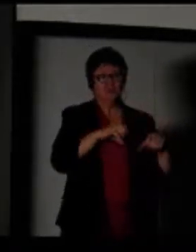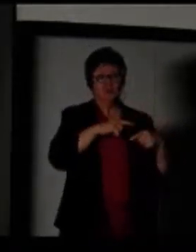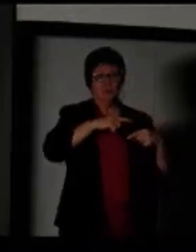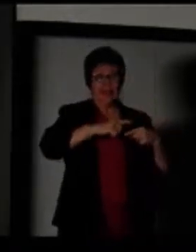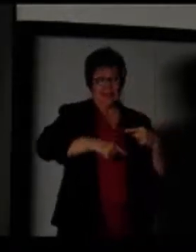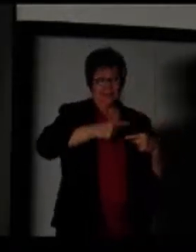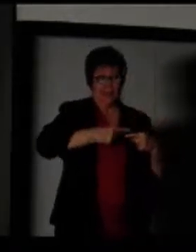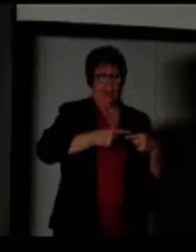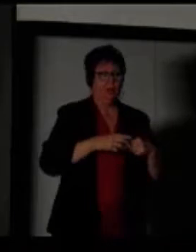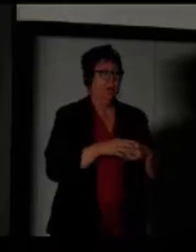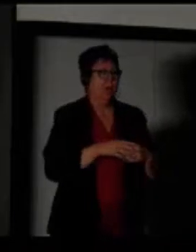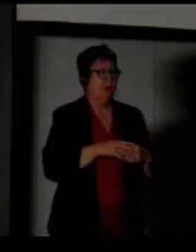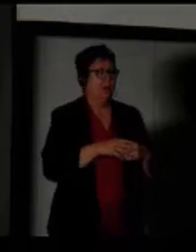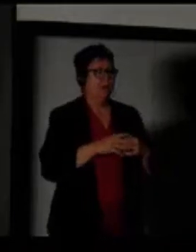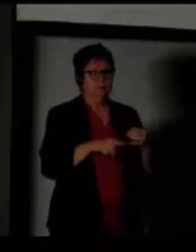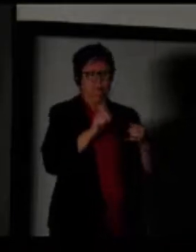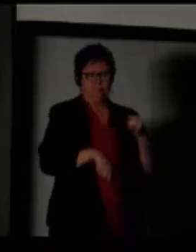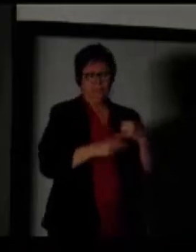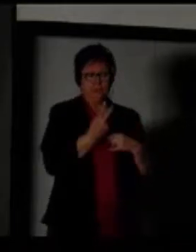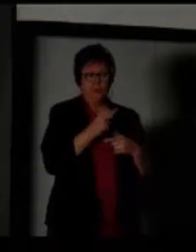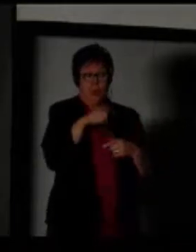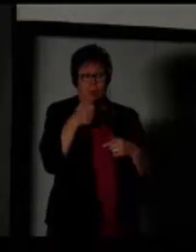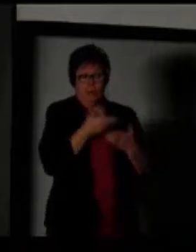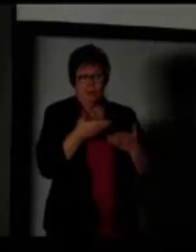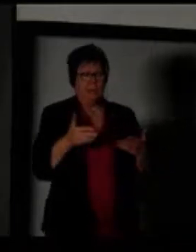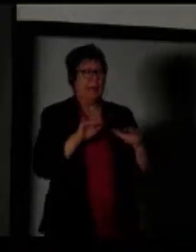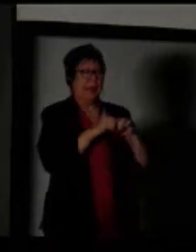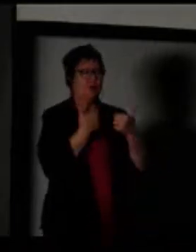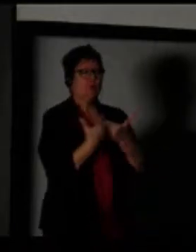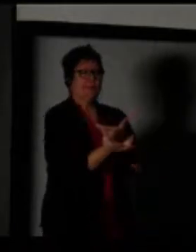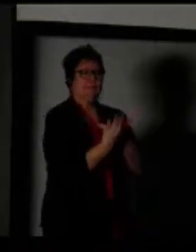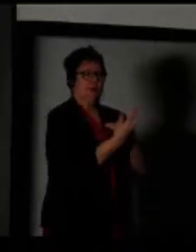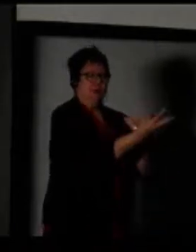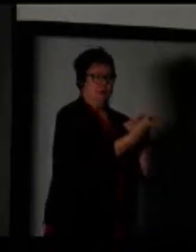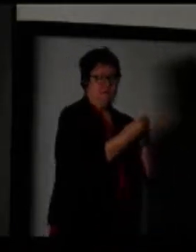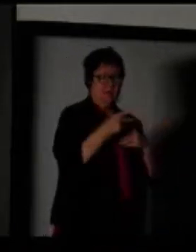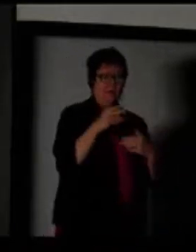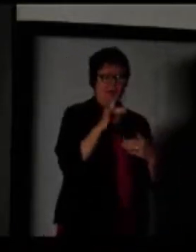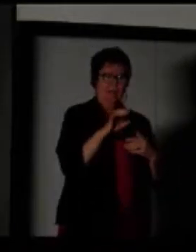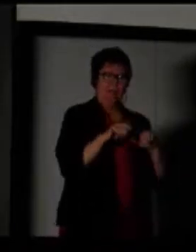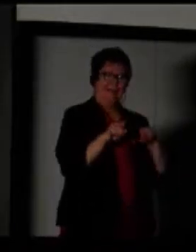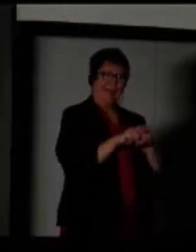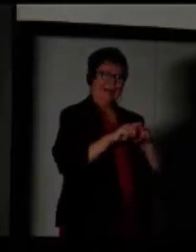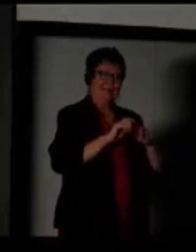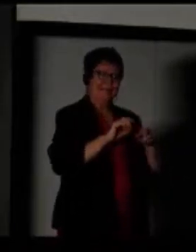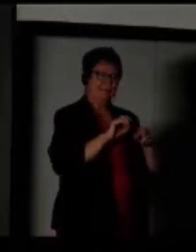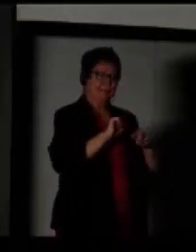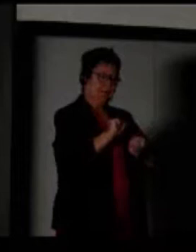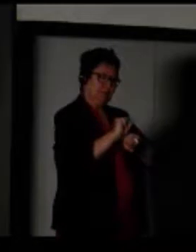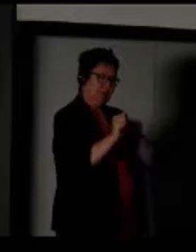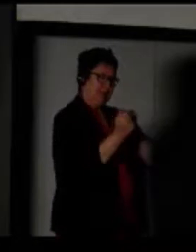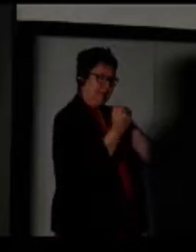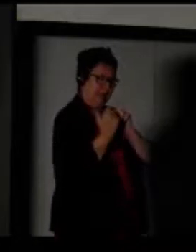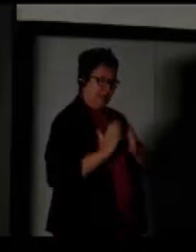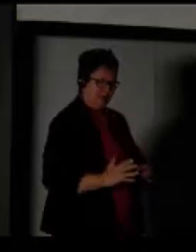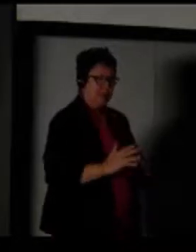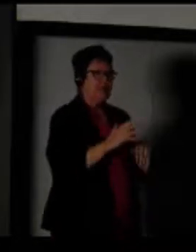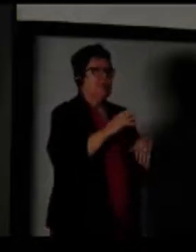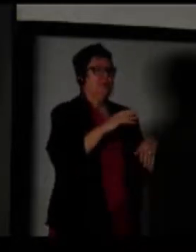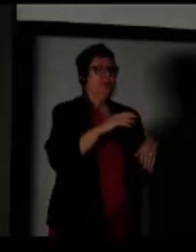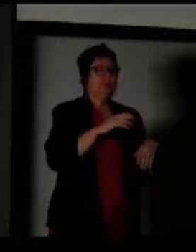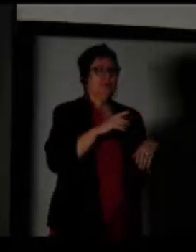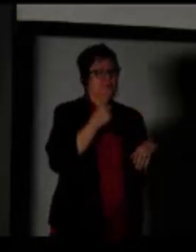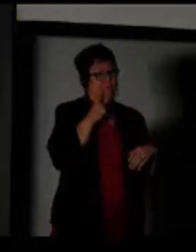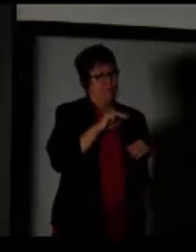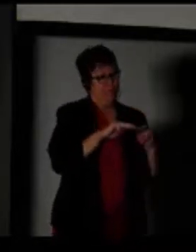Finally, two other things. How can we involve the public as collaborators? And this is probably for the museum one of those